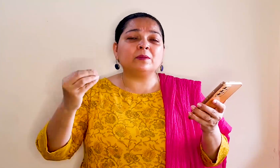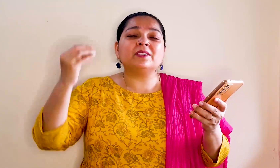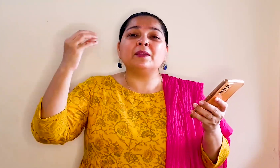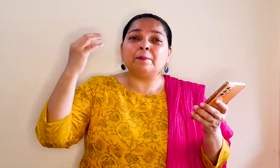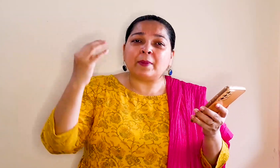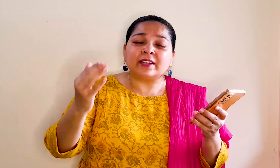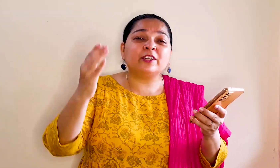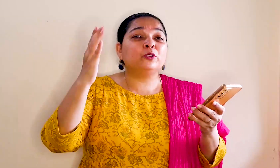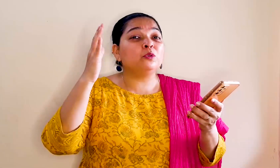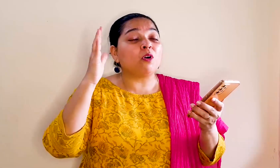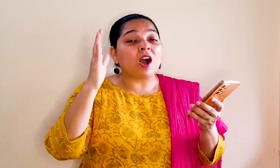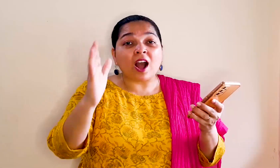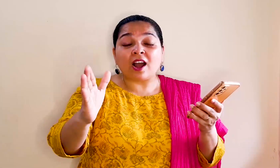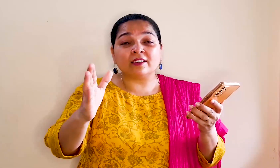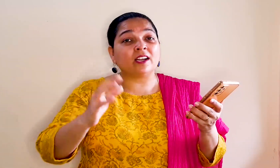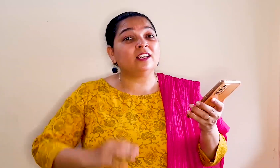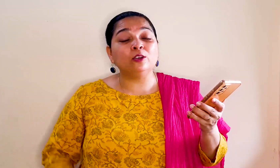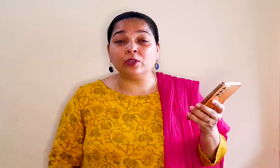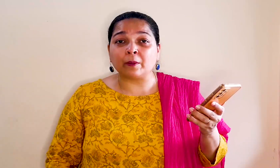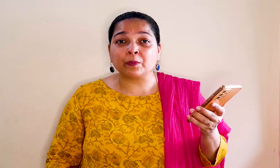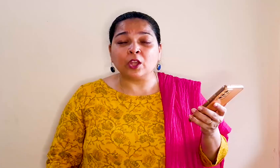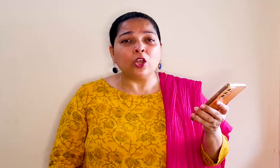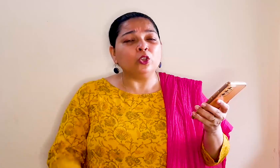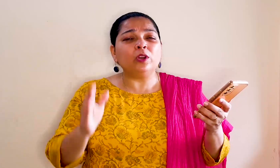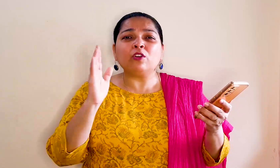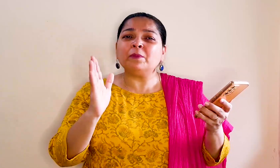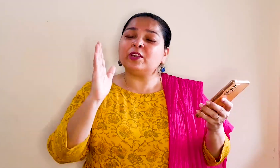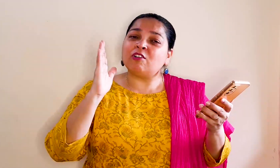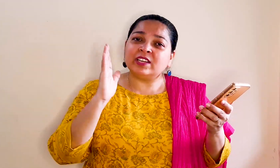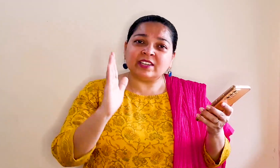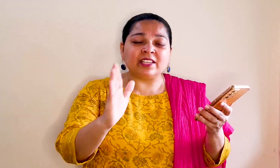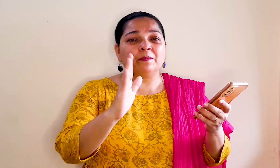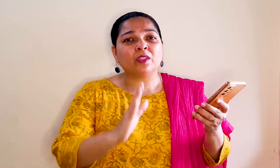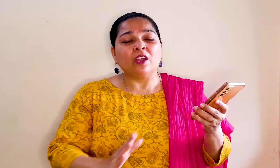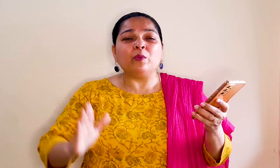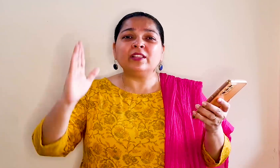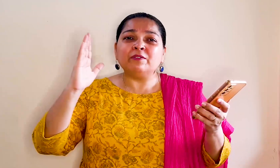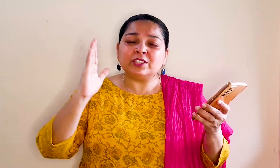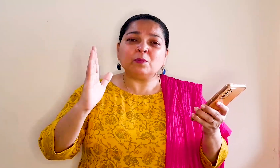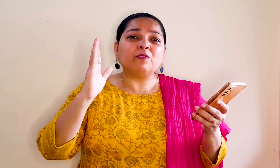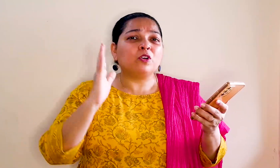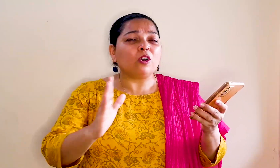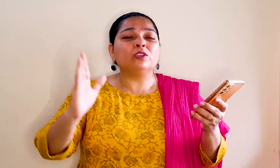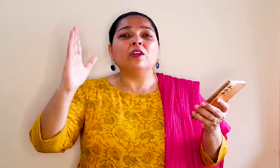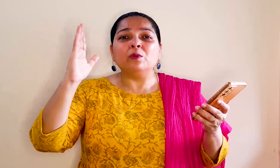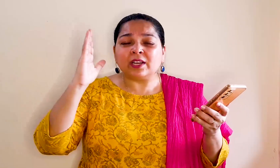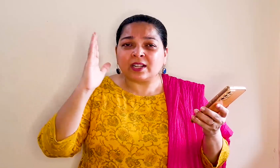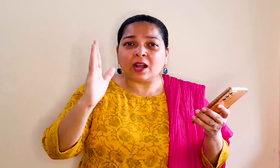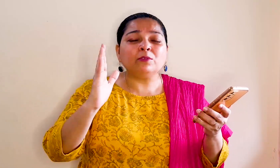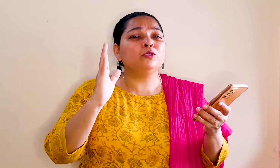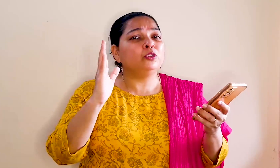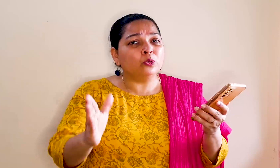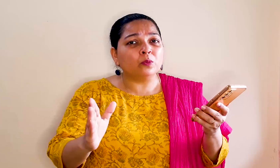supernatural wisdom is imparted to your heart, hallelujah. You will not be ordinary. When the wisdom of God